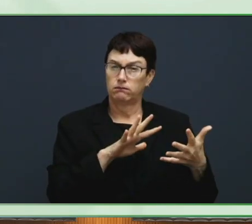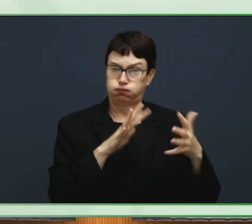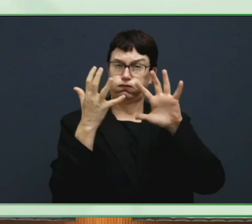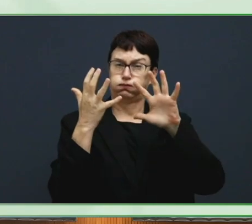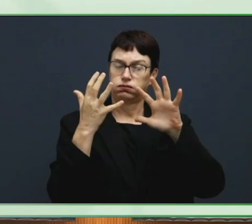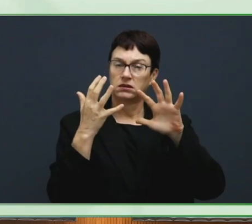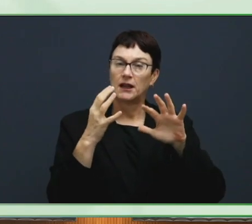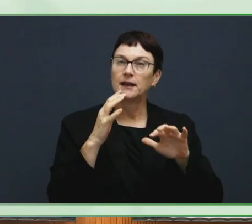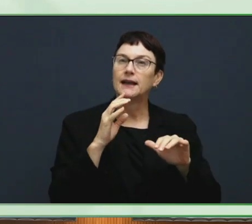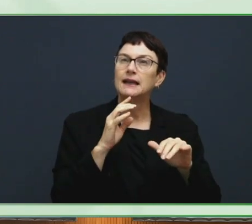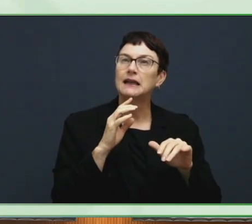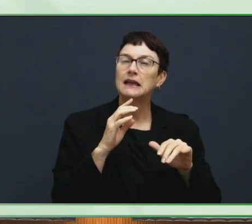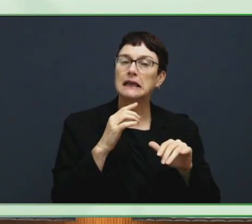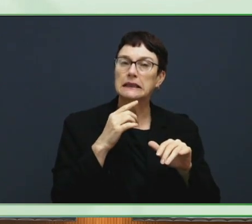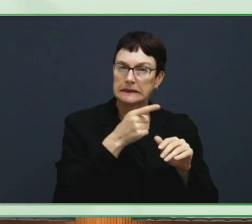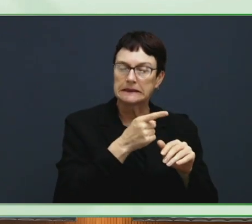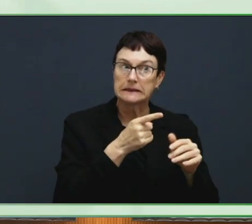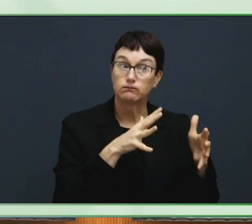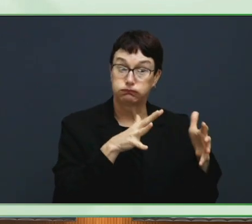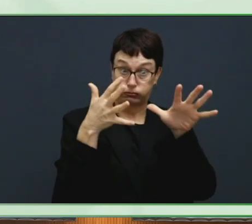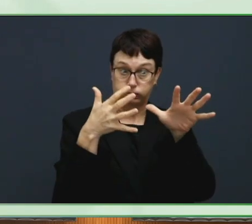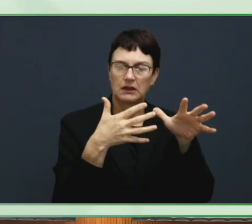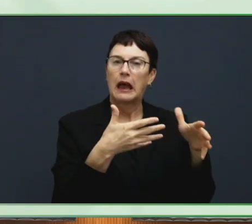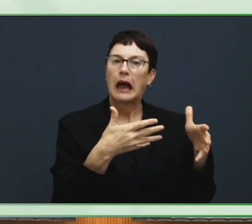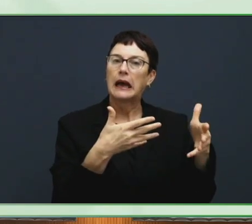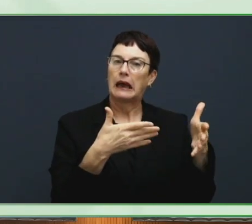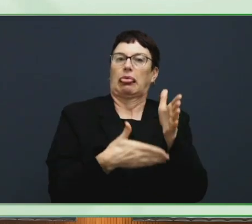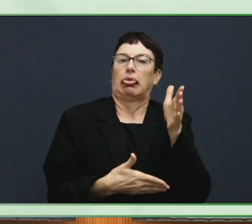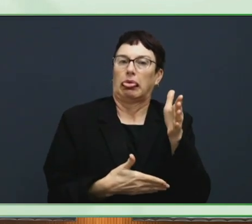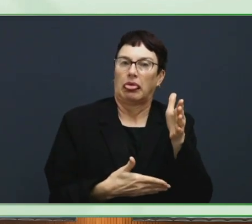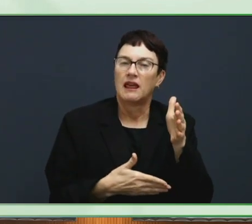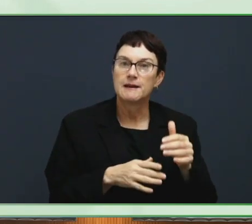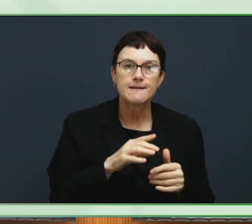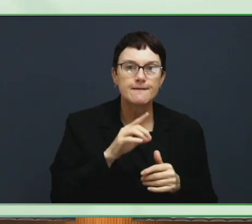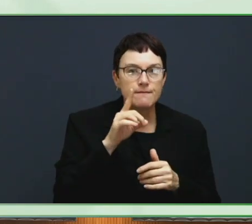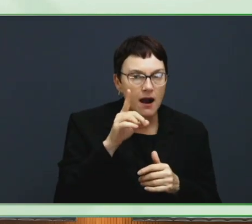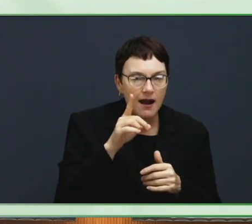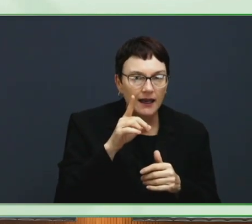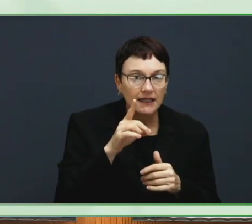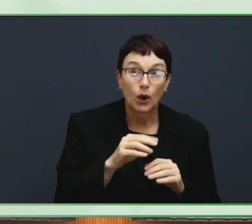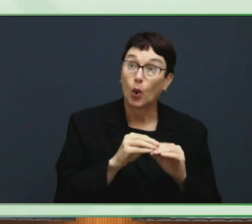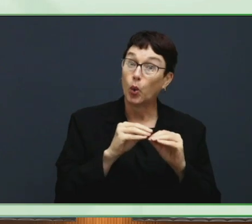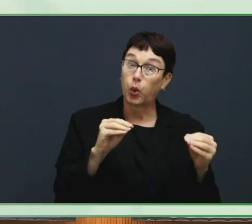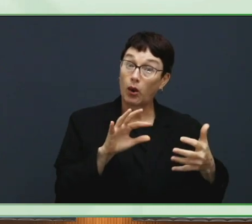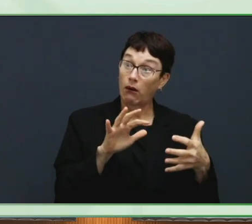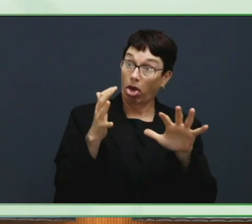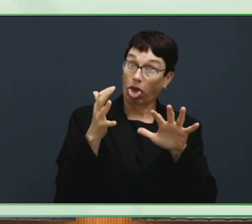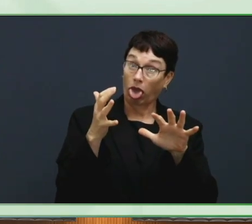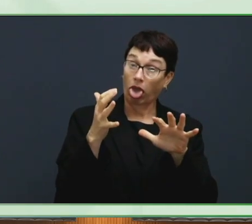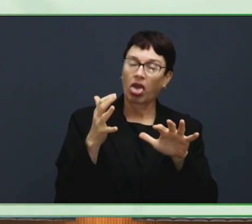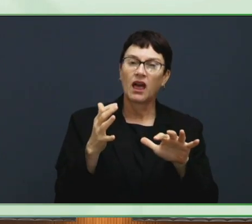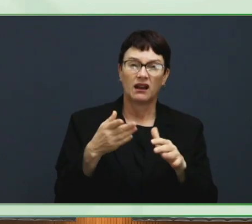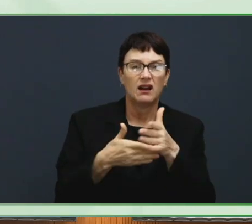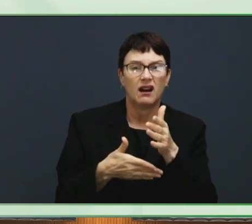But if it's times crisis, then the barriers are more complex and